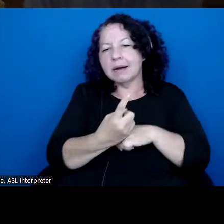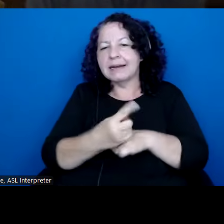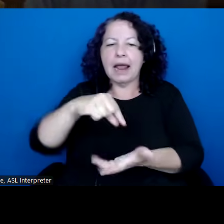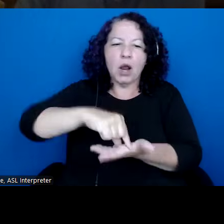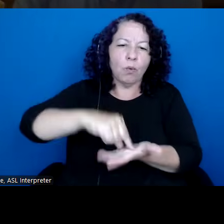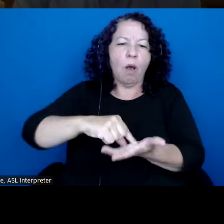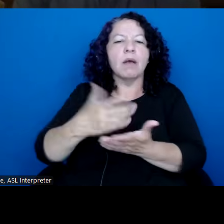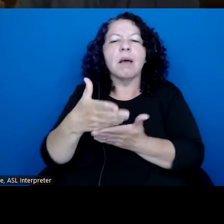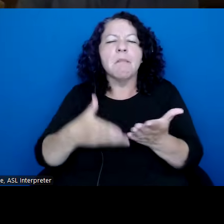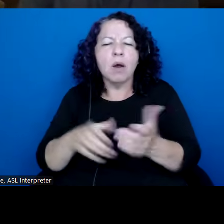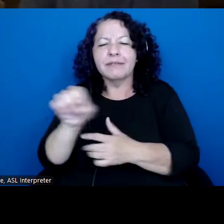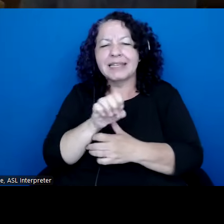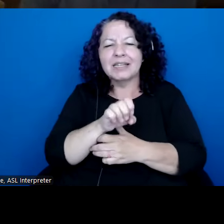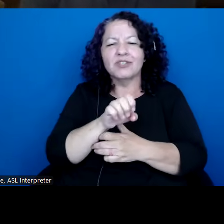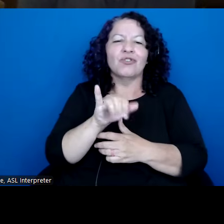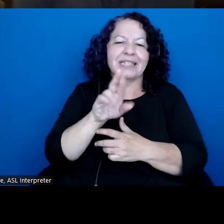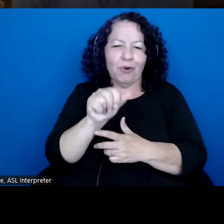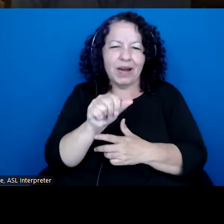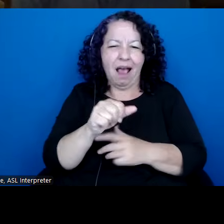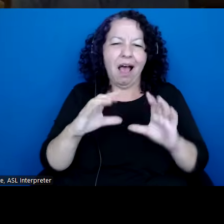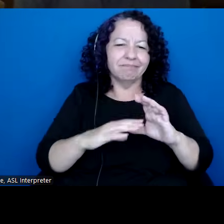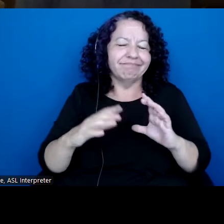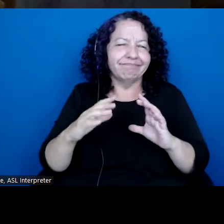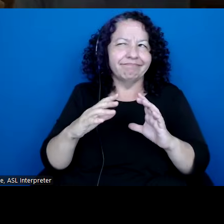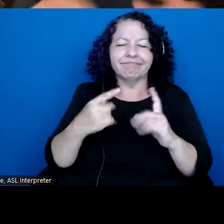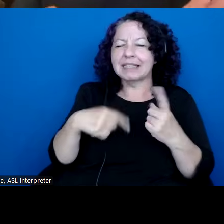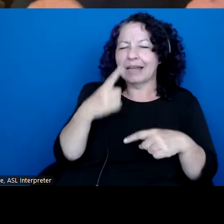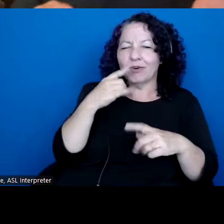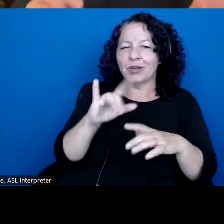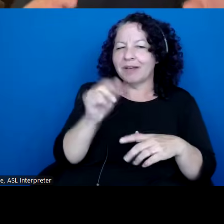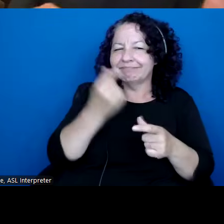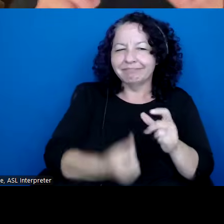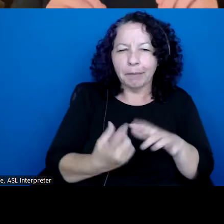I've highlighted here in the two circles is